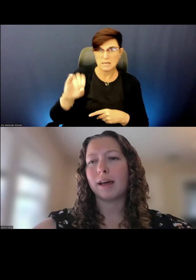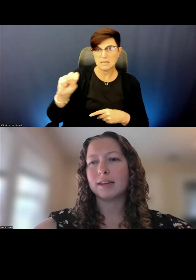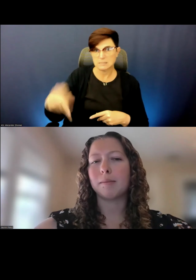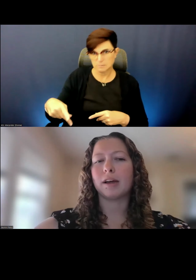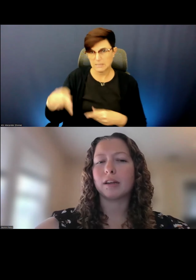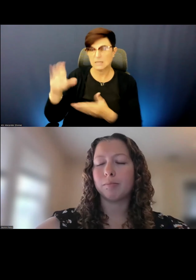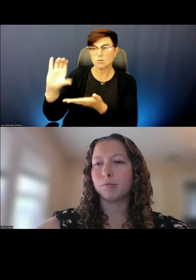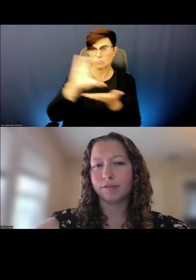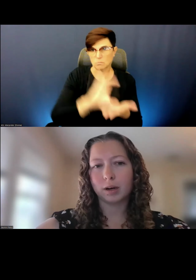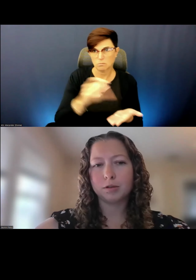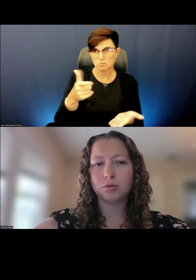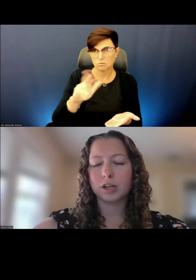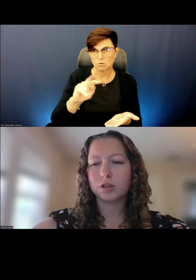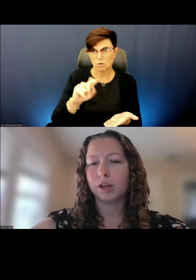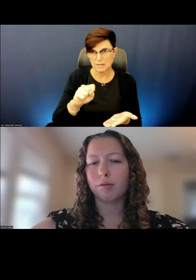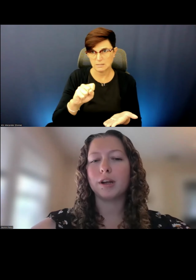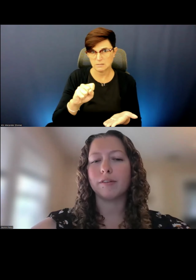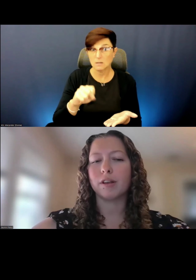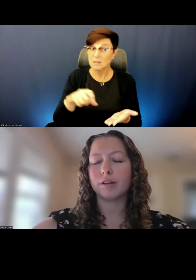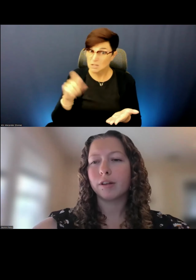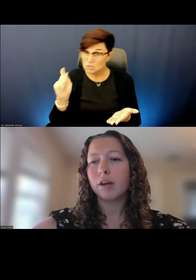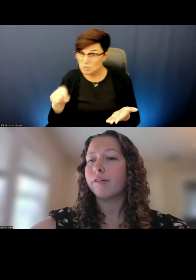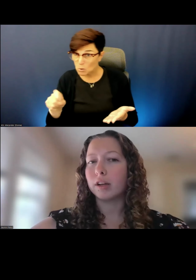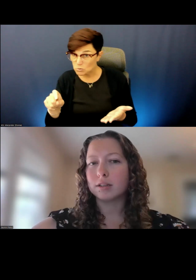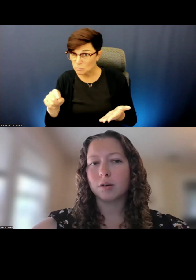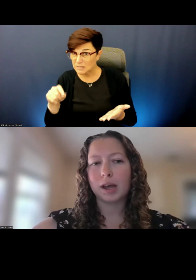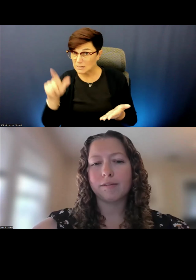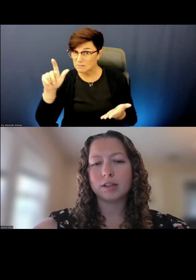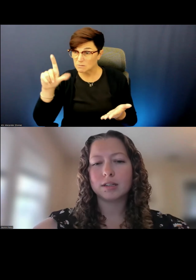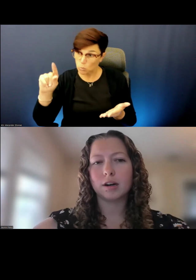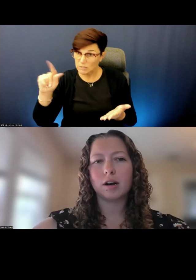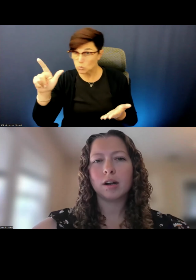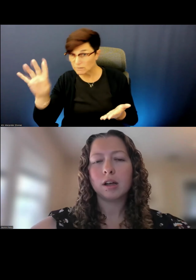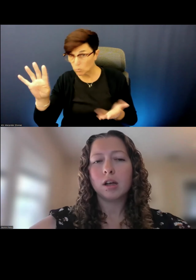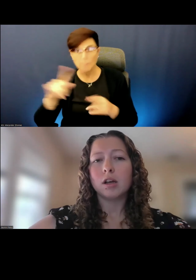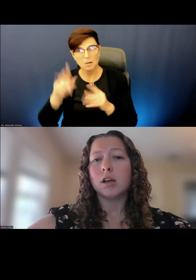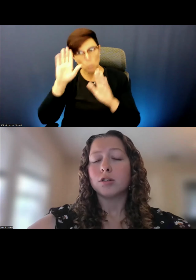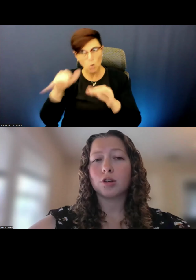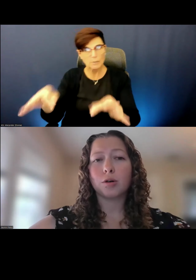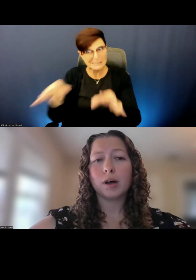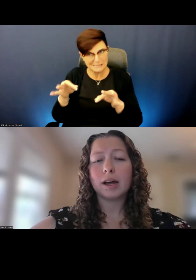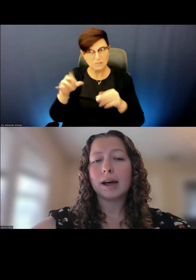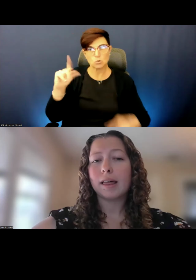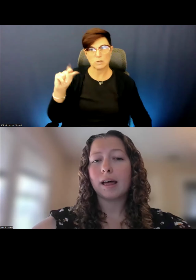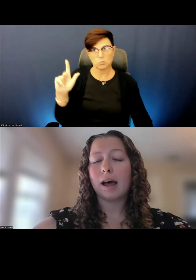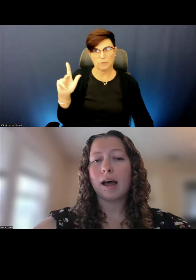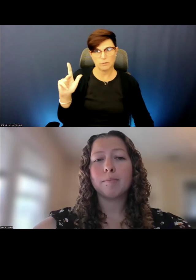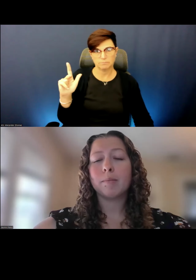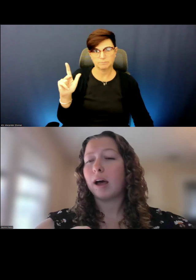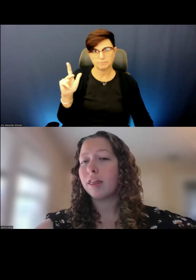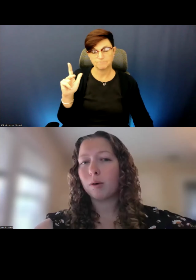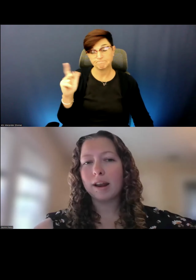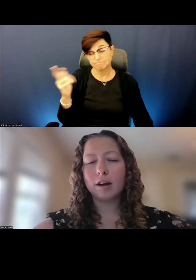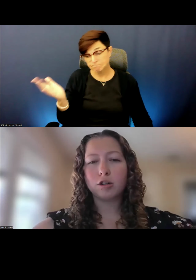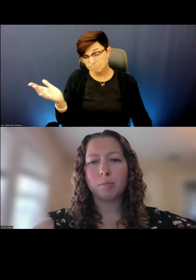hoping that that timeline can be moved up to 2023, given the funds that we have this year. So